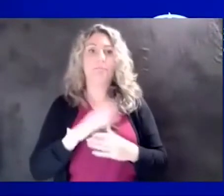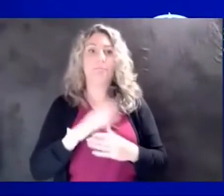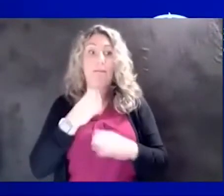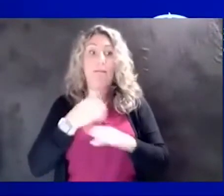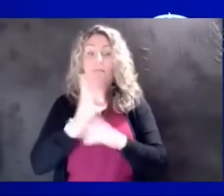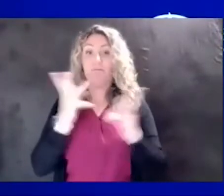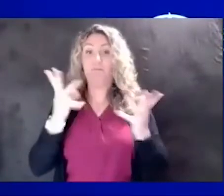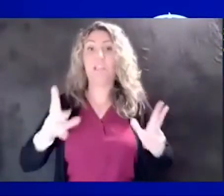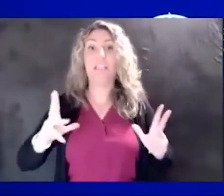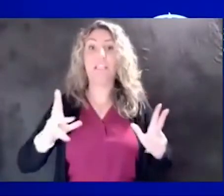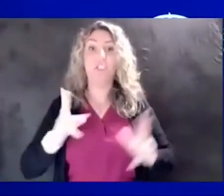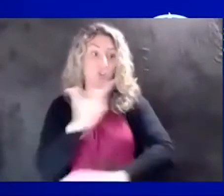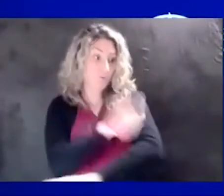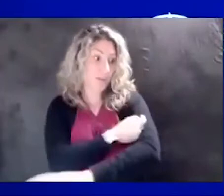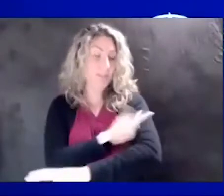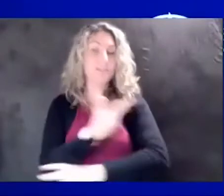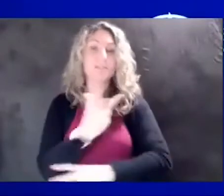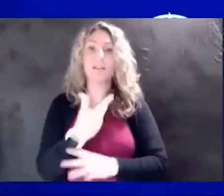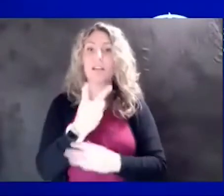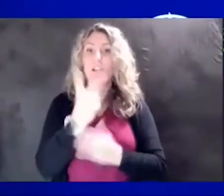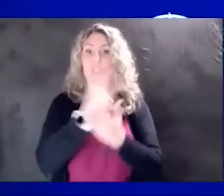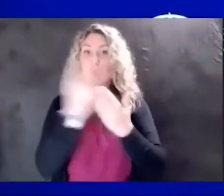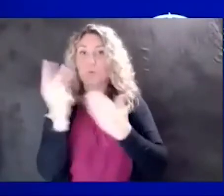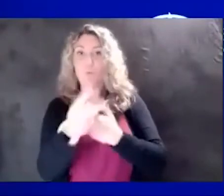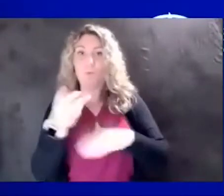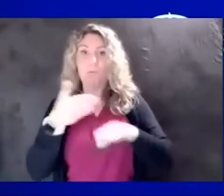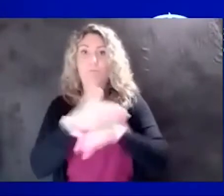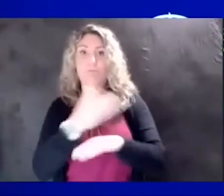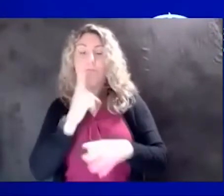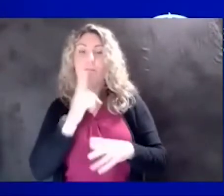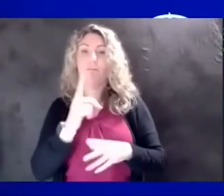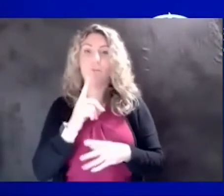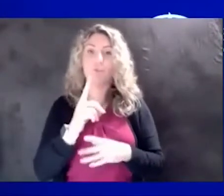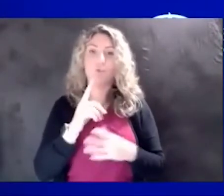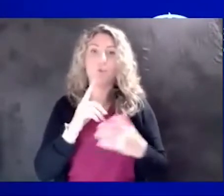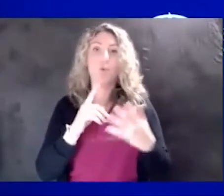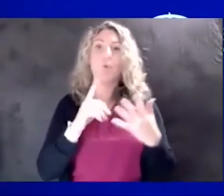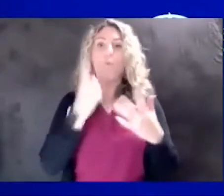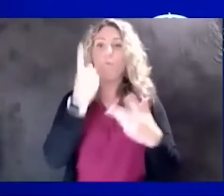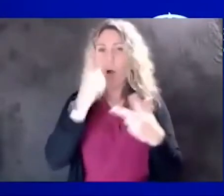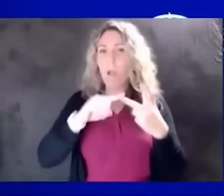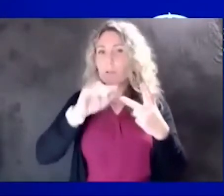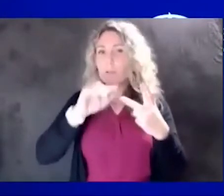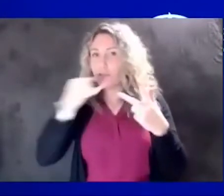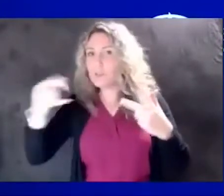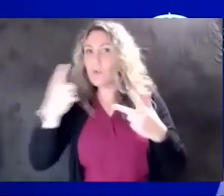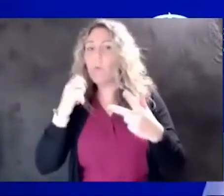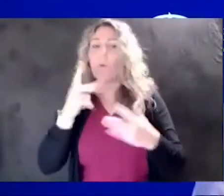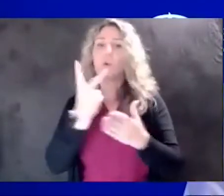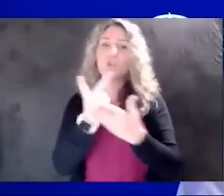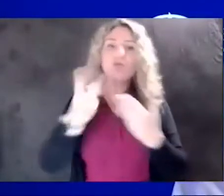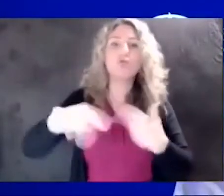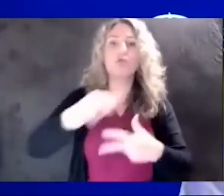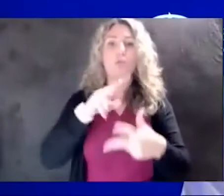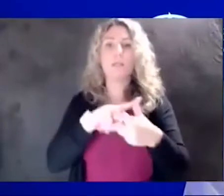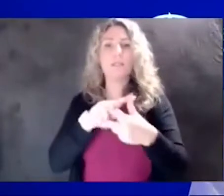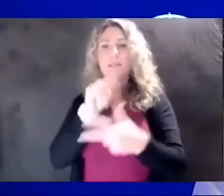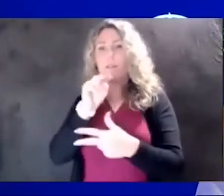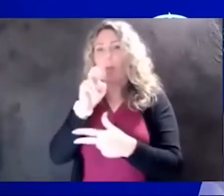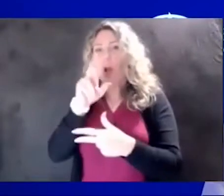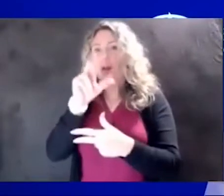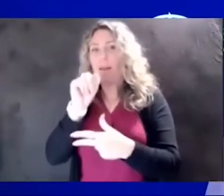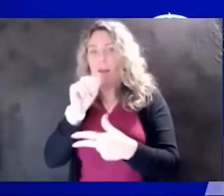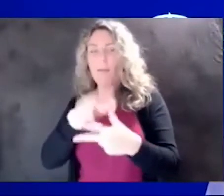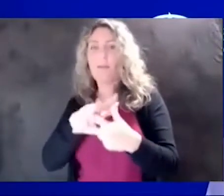vaccinated, which is 2 weeks after the single dose of Johnson & Johnson or 2 weeks after that second dose of the mRNA vaccines, you will have a